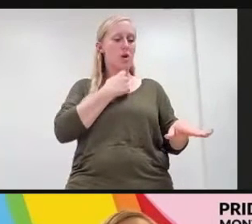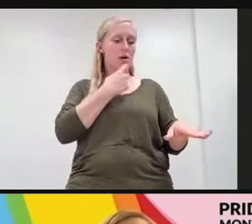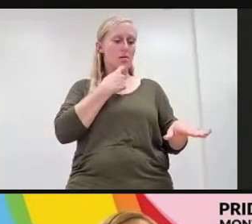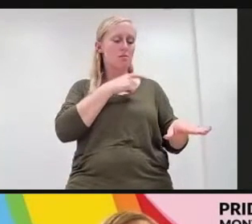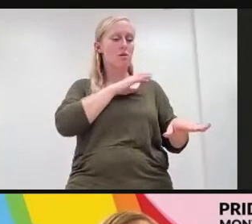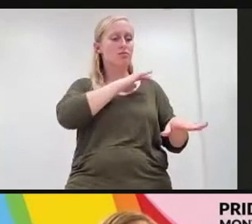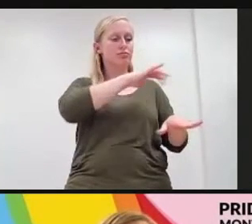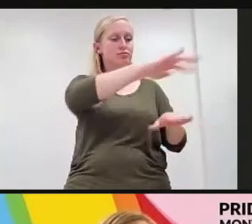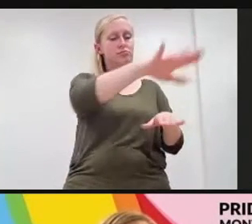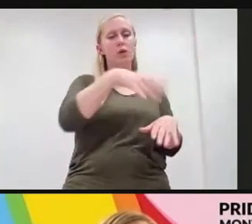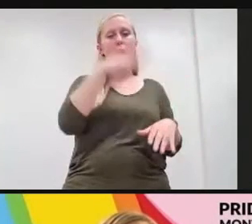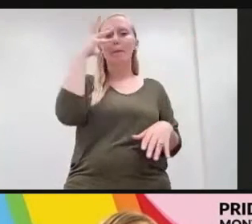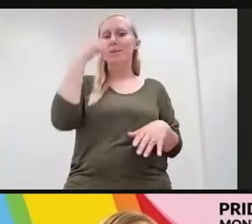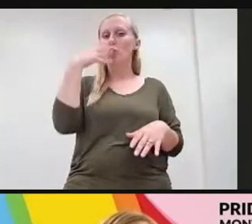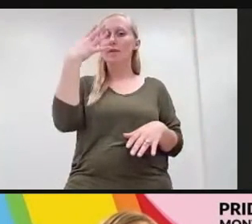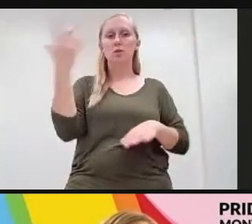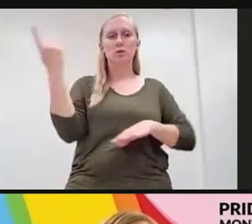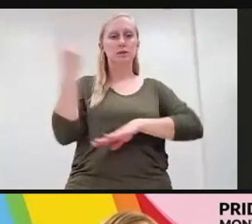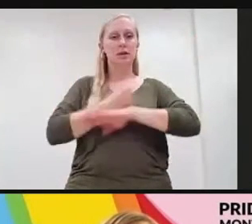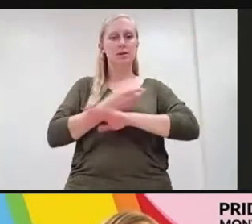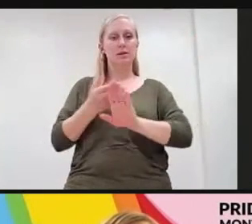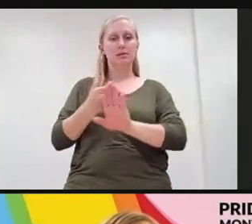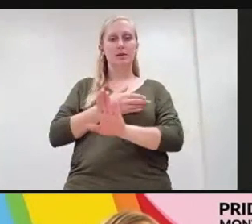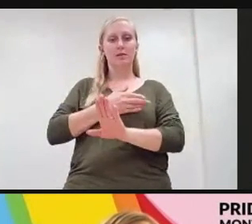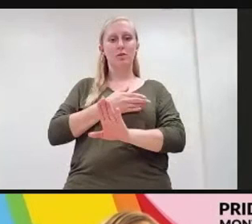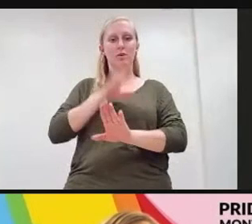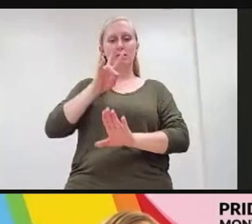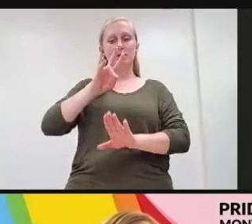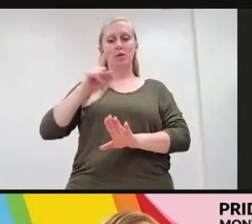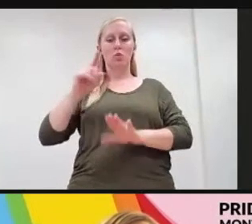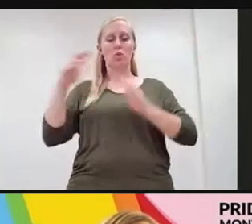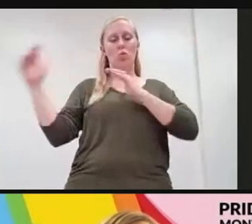beautiful days before the 71 war.